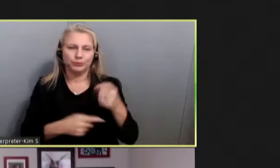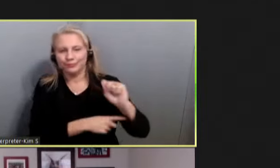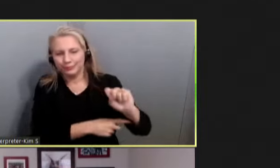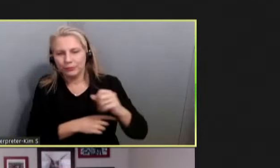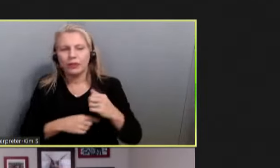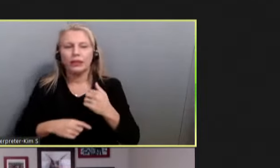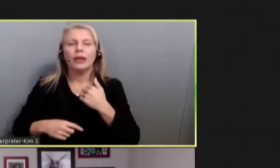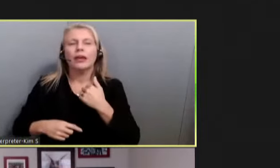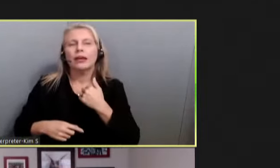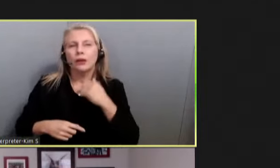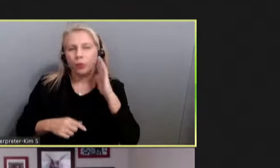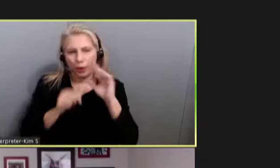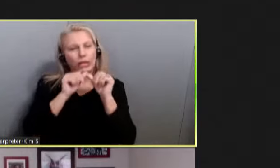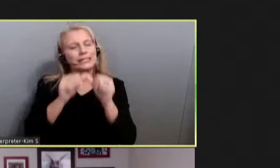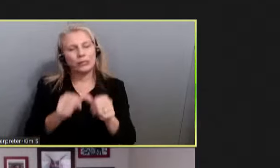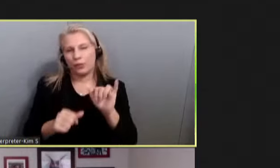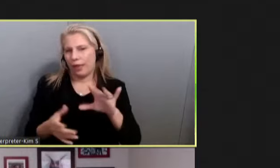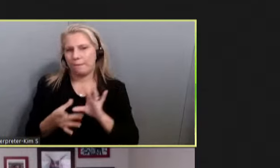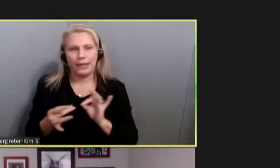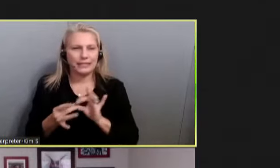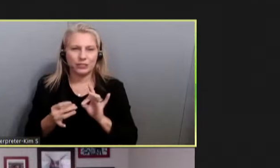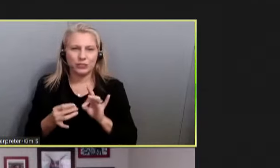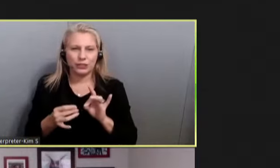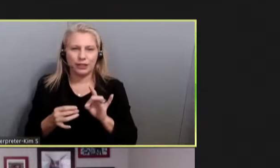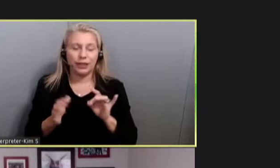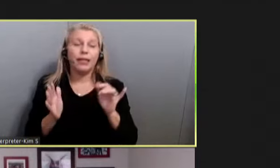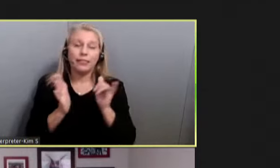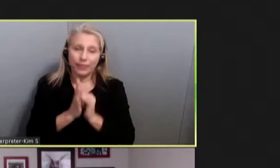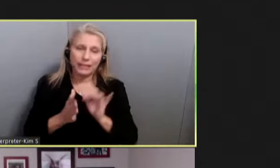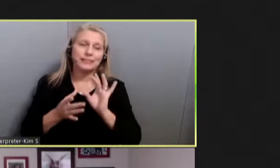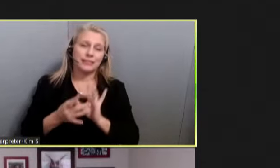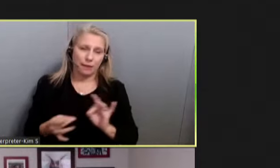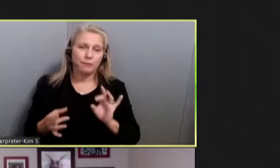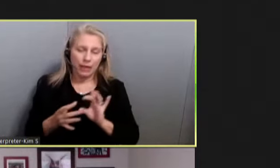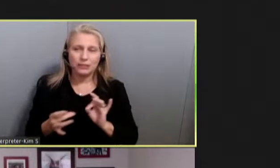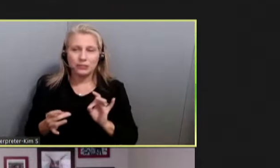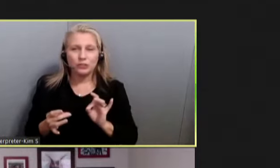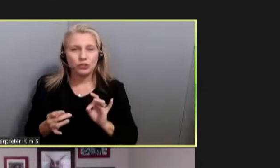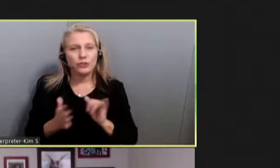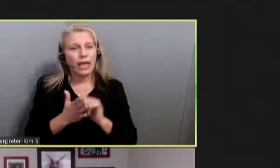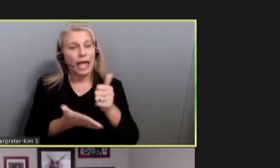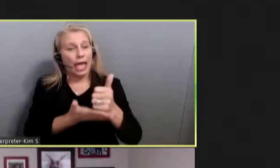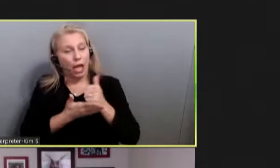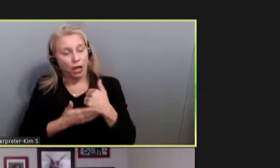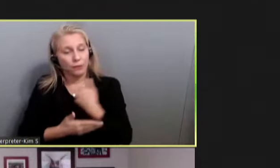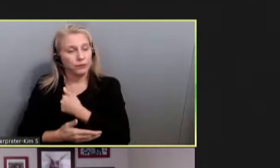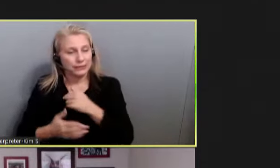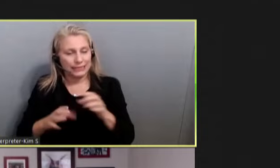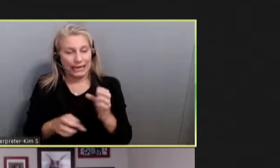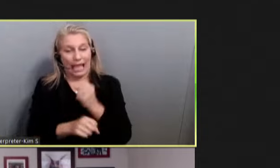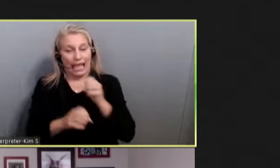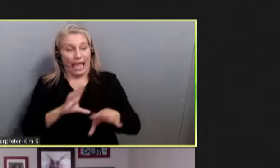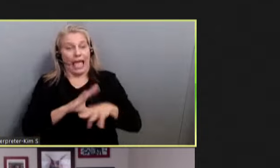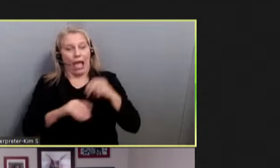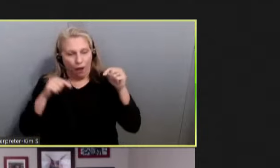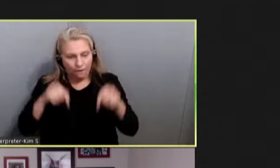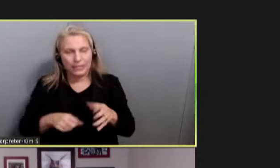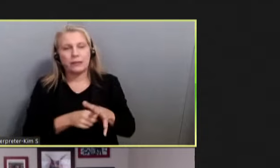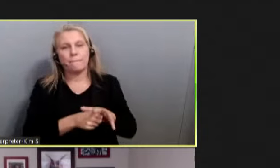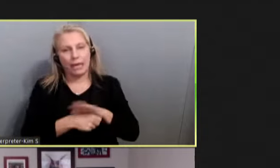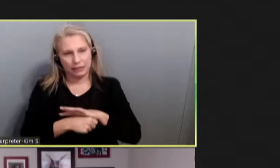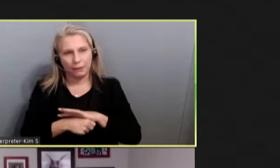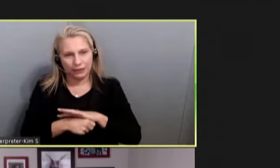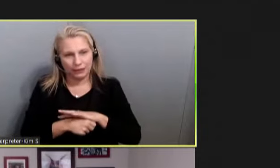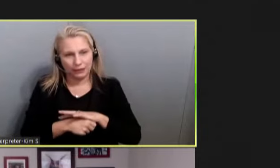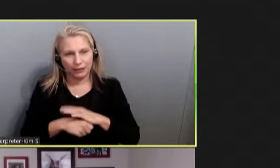going to continue this message because this is the message that helps us get out of this pandemic. And while